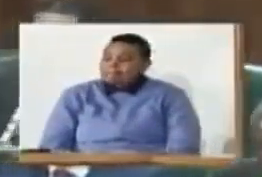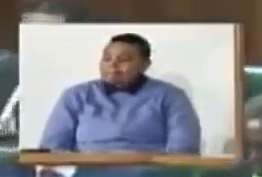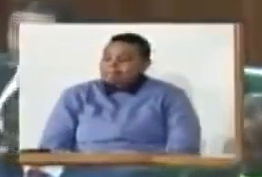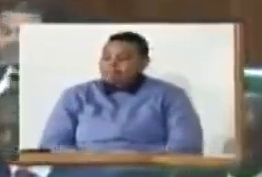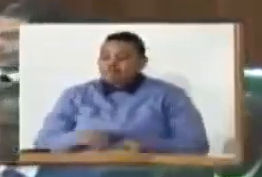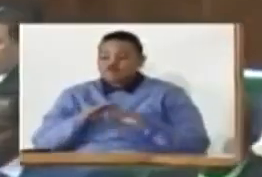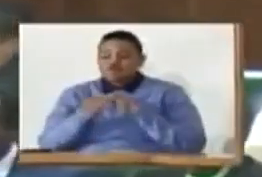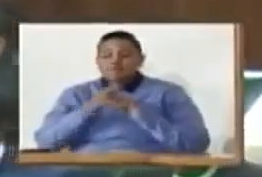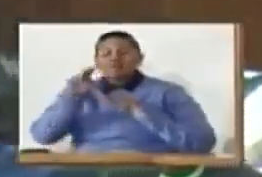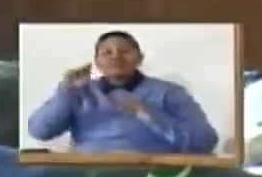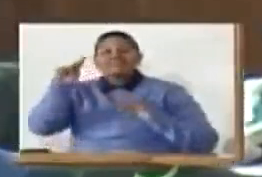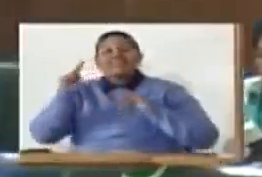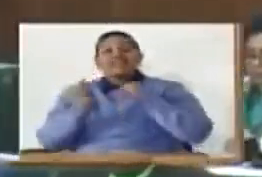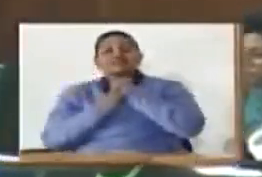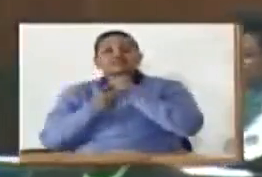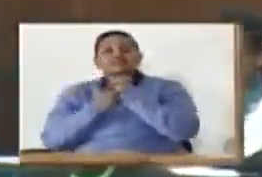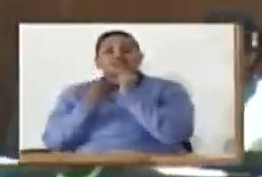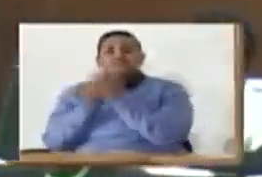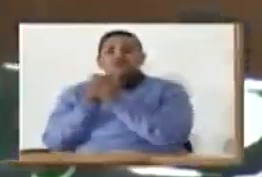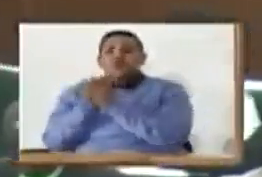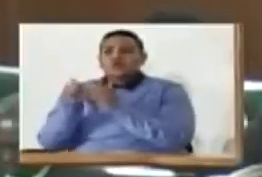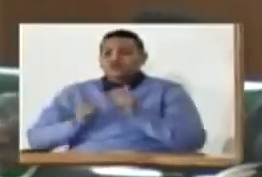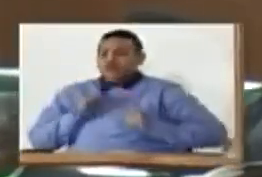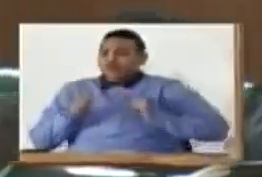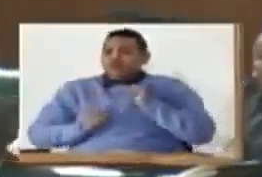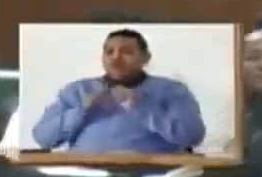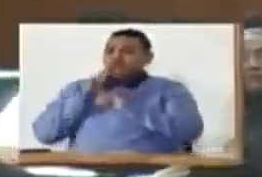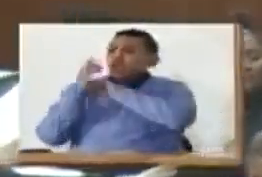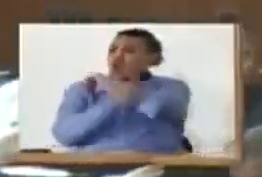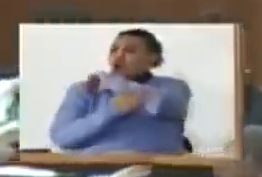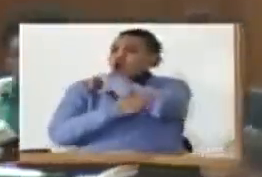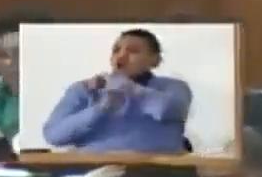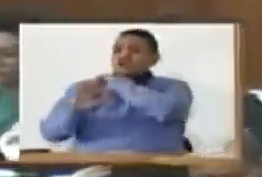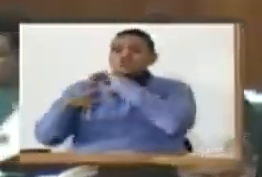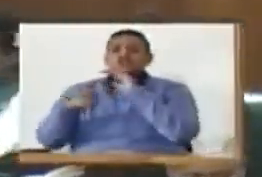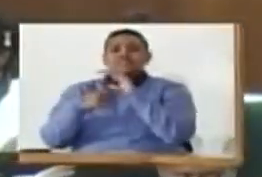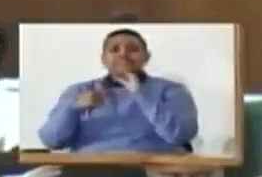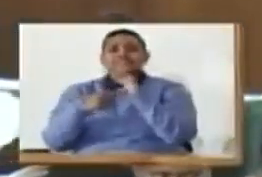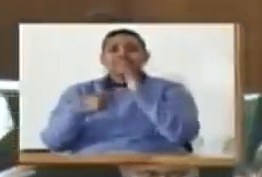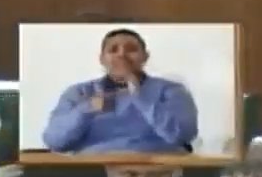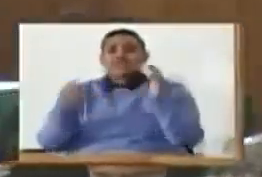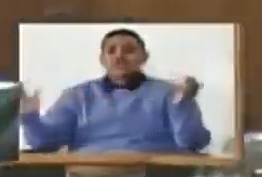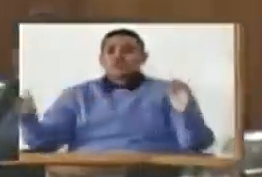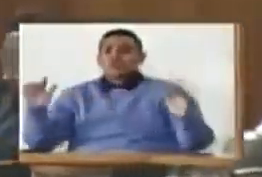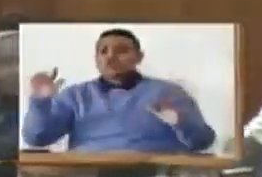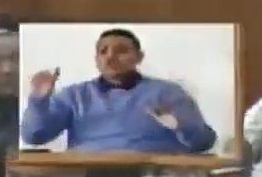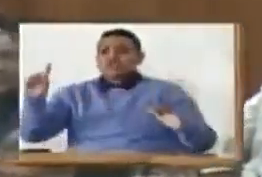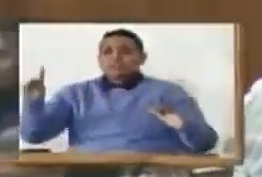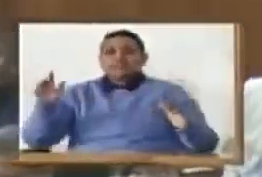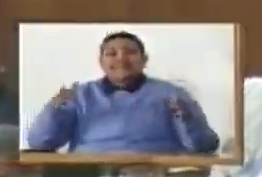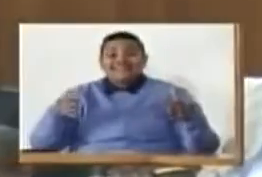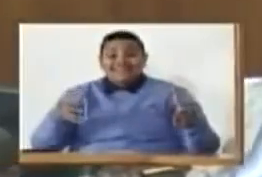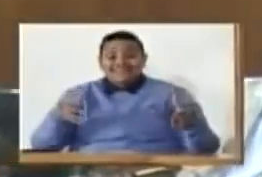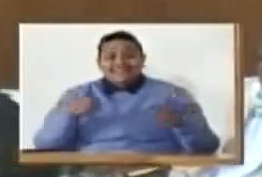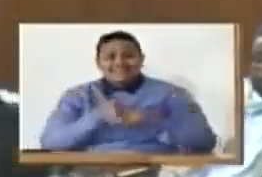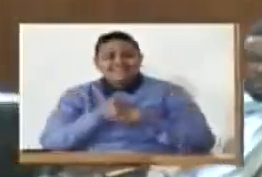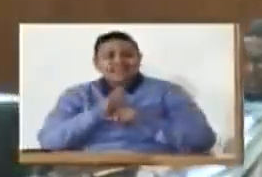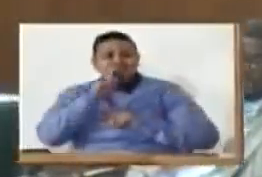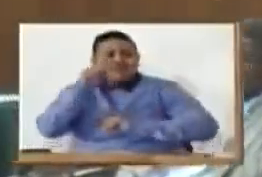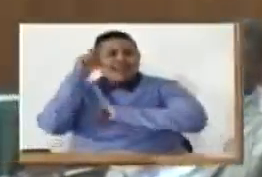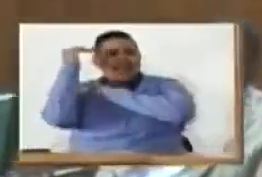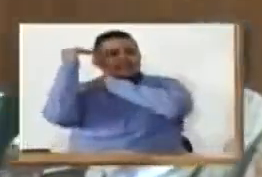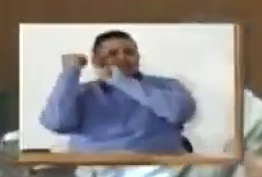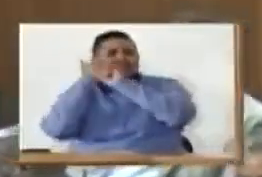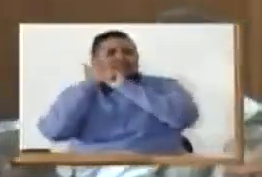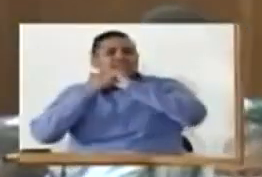Jamaica's net international reserves are robust, and the country's debt to gross domestic product is expected